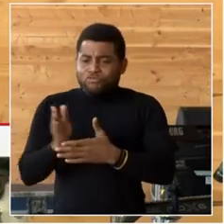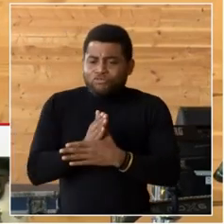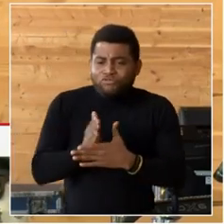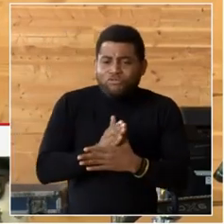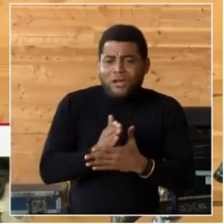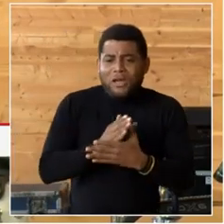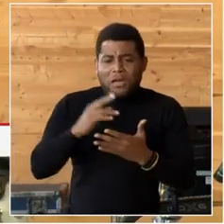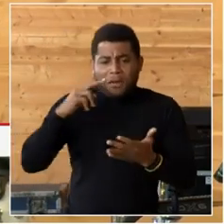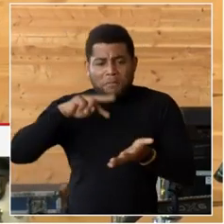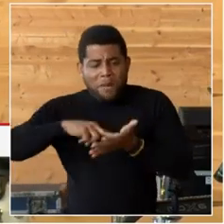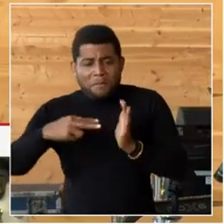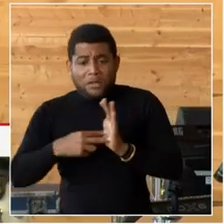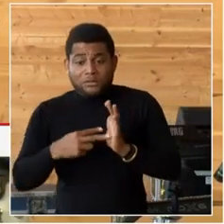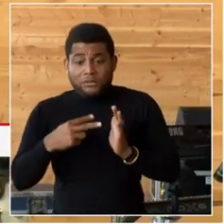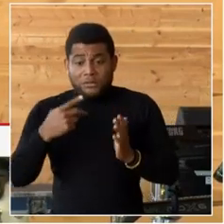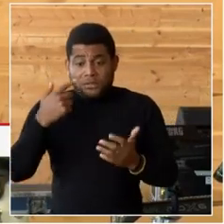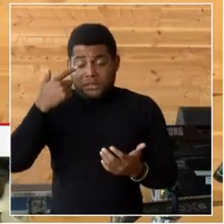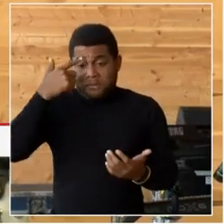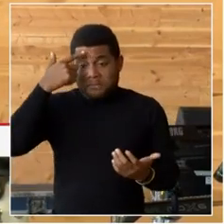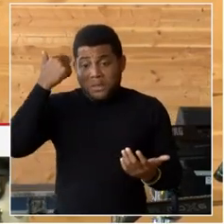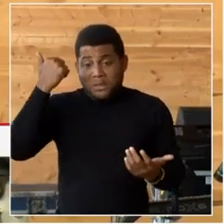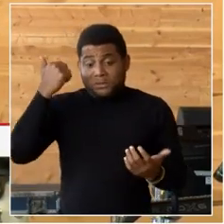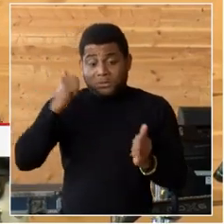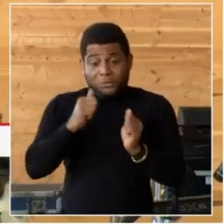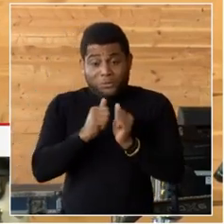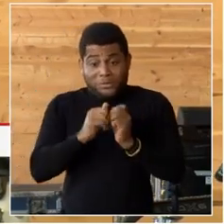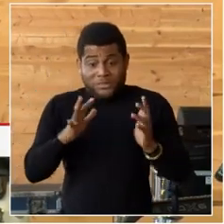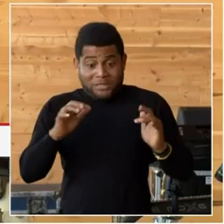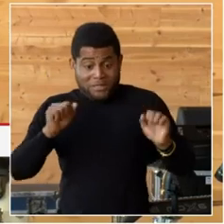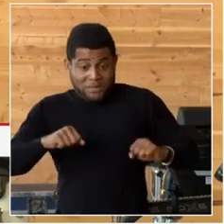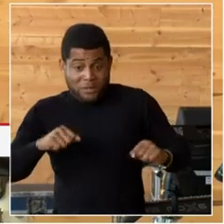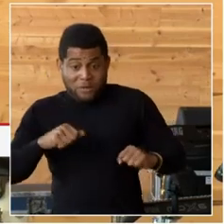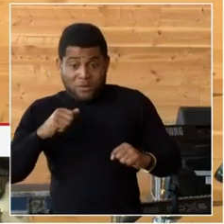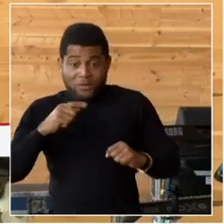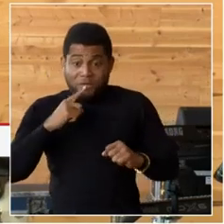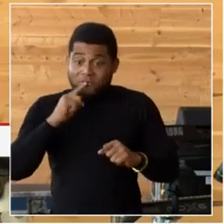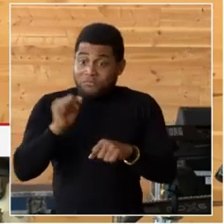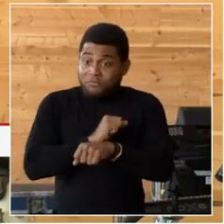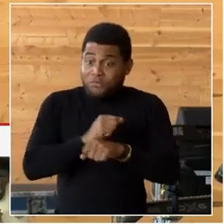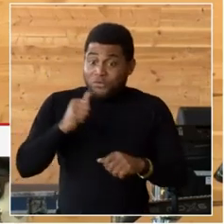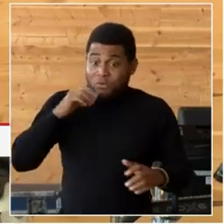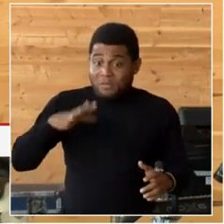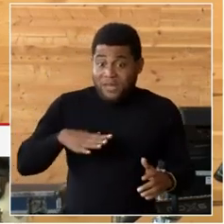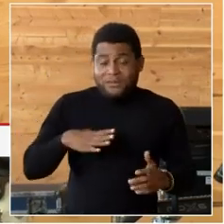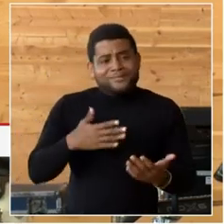Because undoubtedly, the future is really female. Thank you.